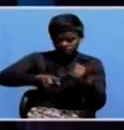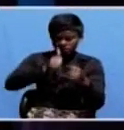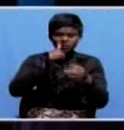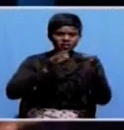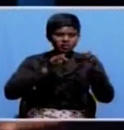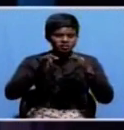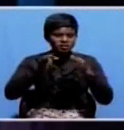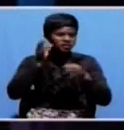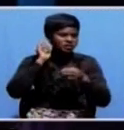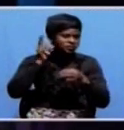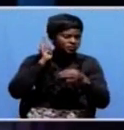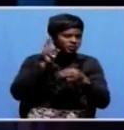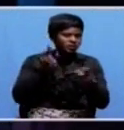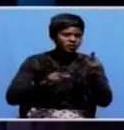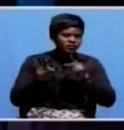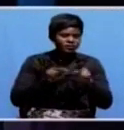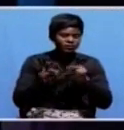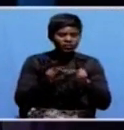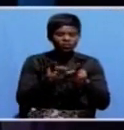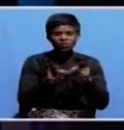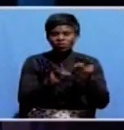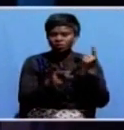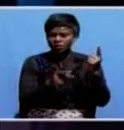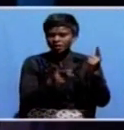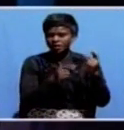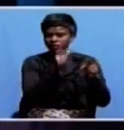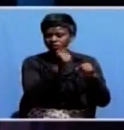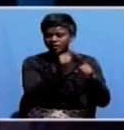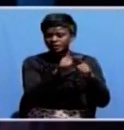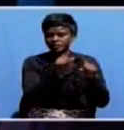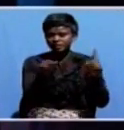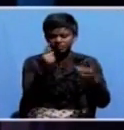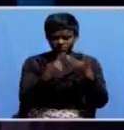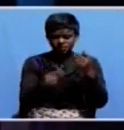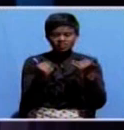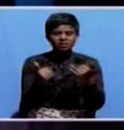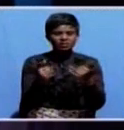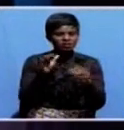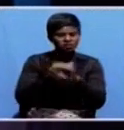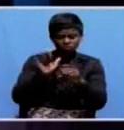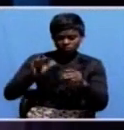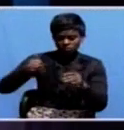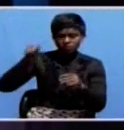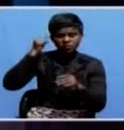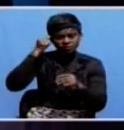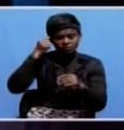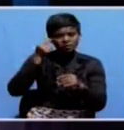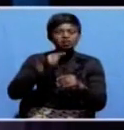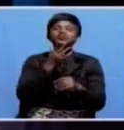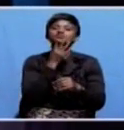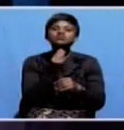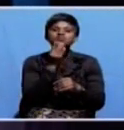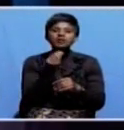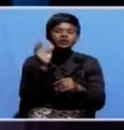legacy is a big word. And it's one word. What would you, in your thoughts, describe Chiluba's legacy